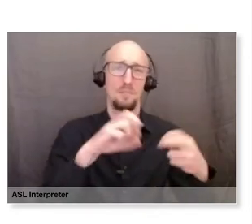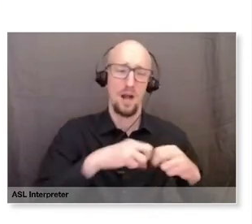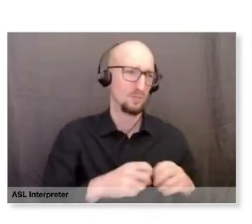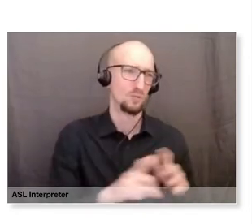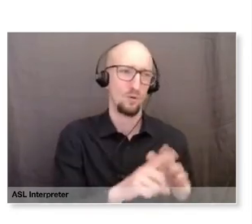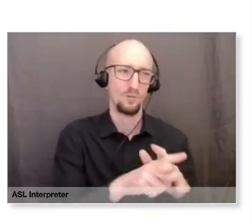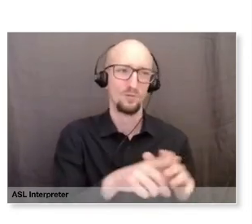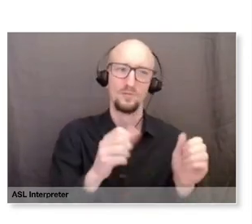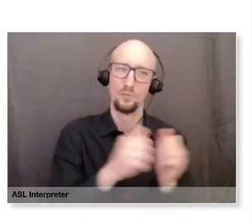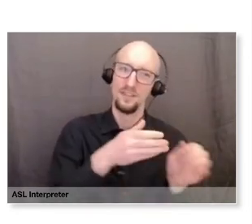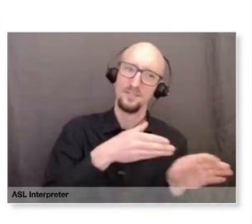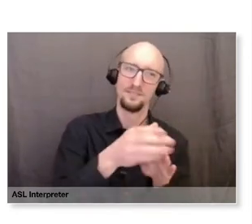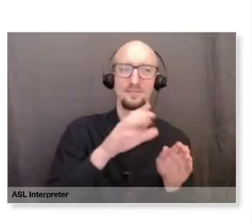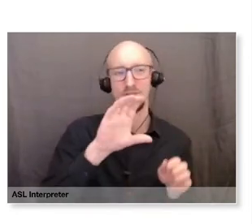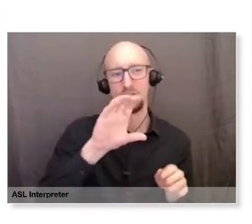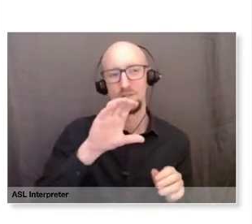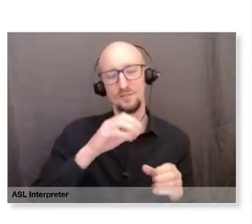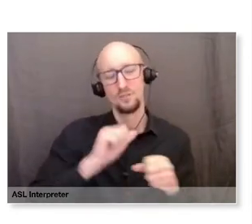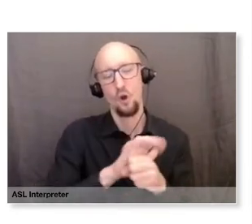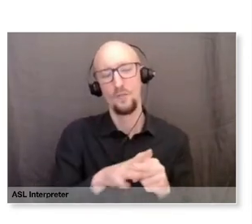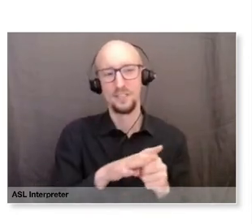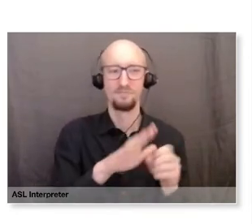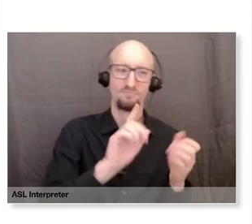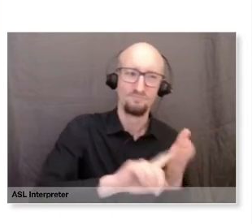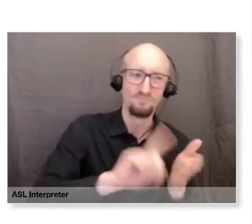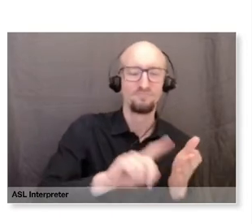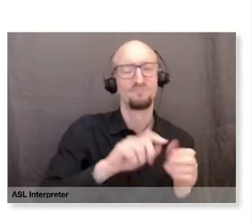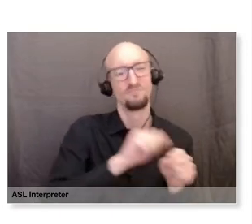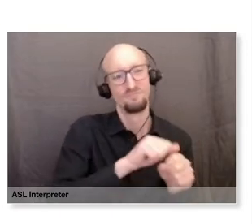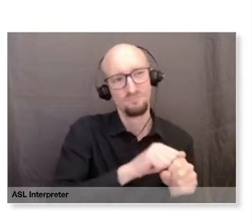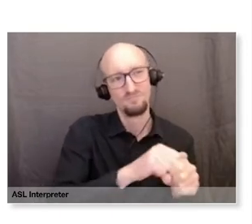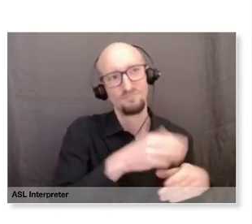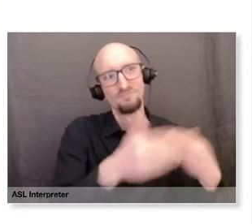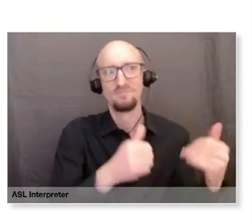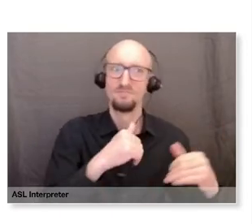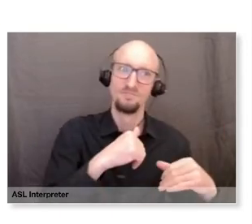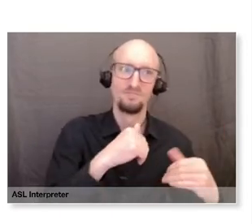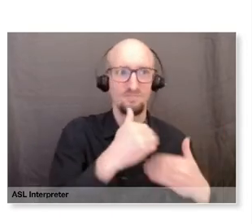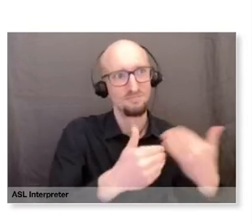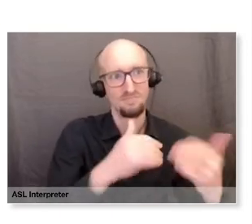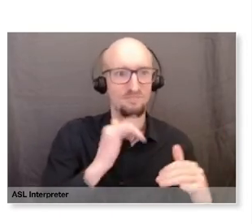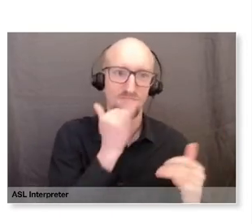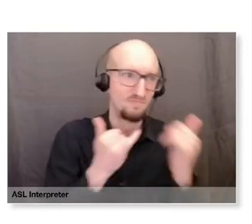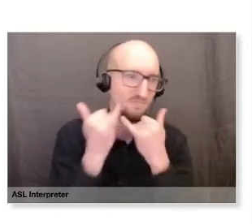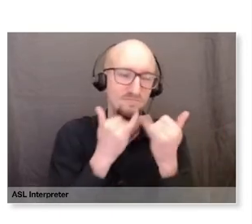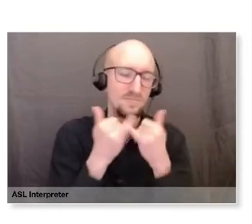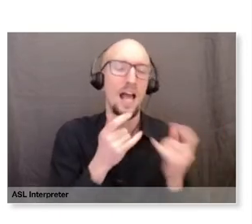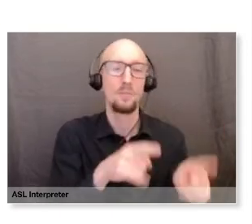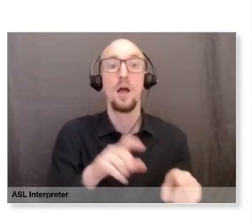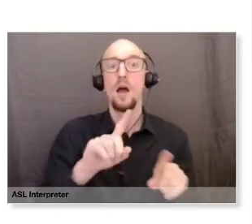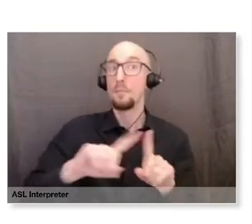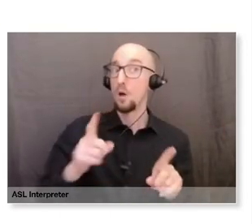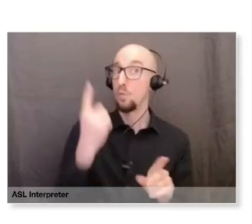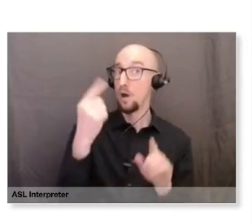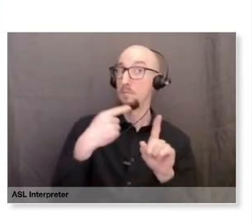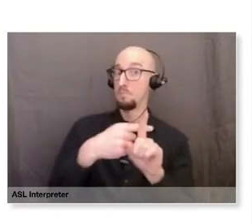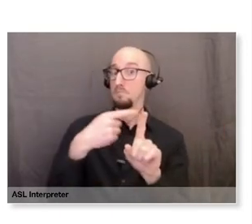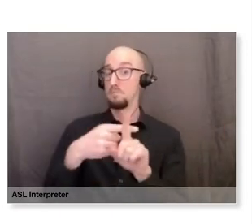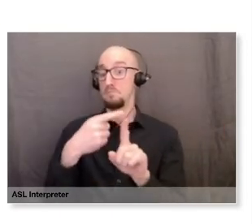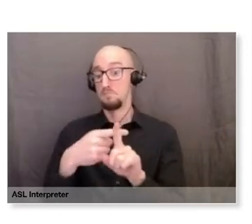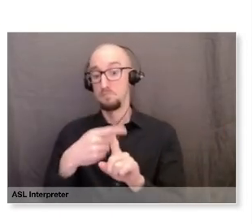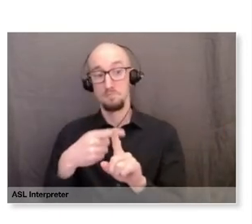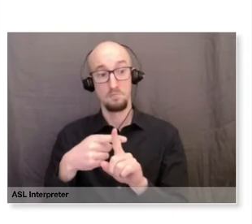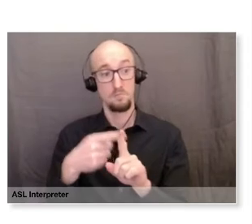think Priya, you mentioned a lot about a lot of the problems we have. I think a positive example of particularly where the arts was